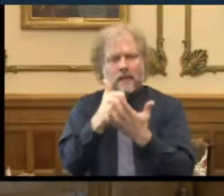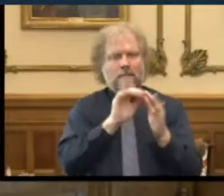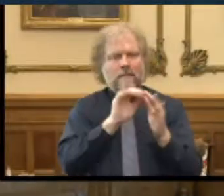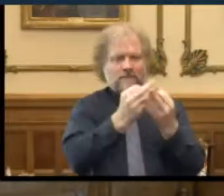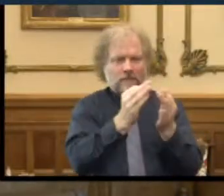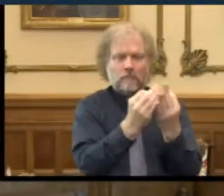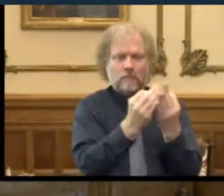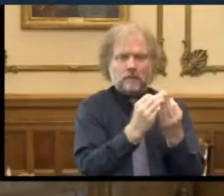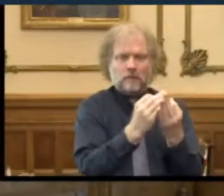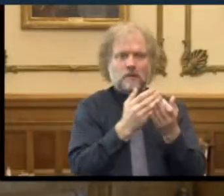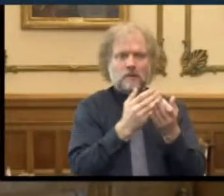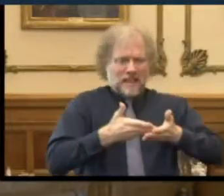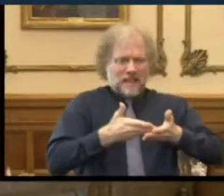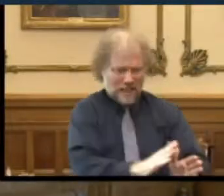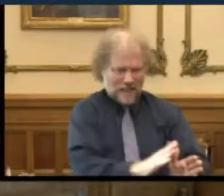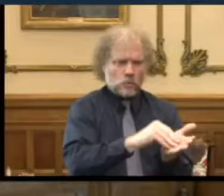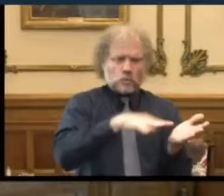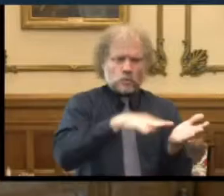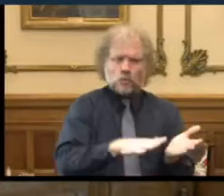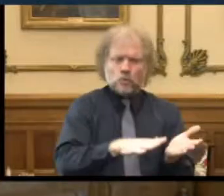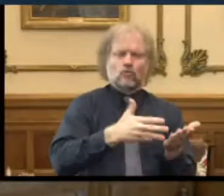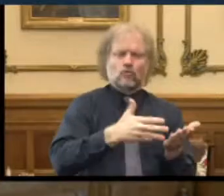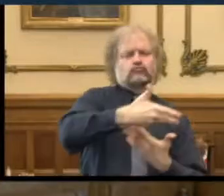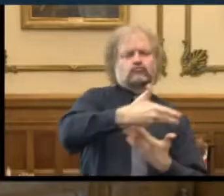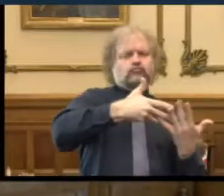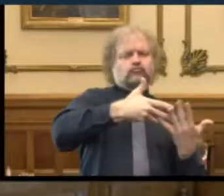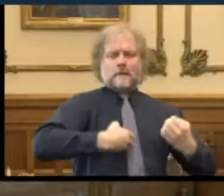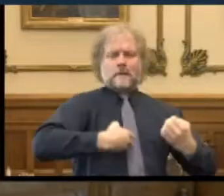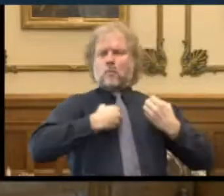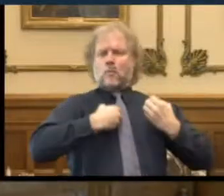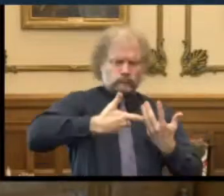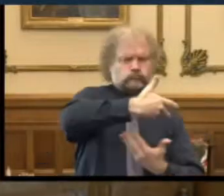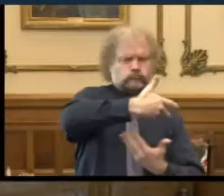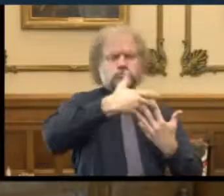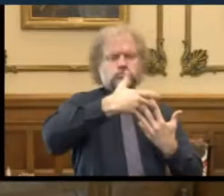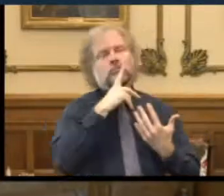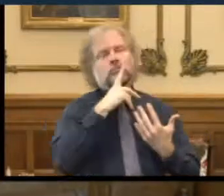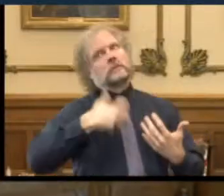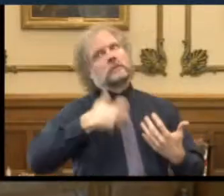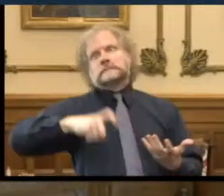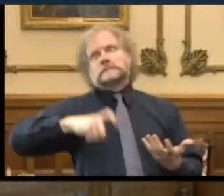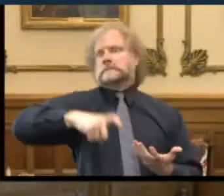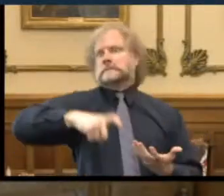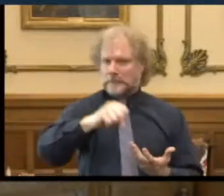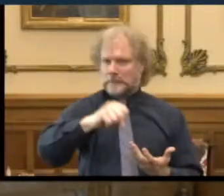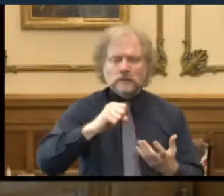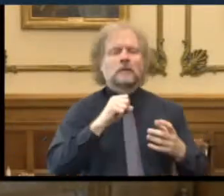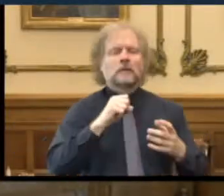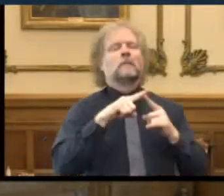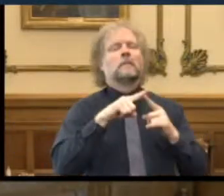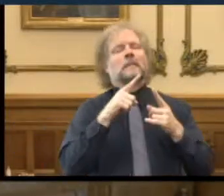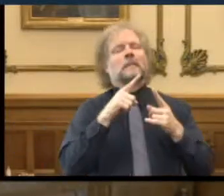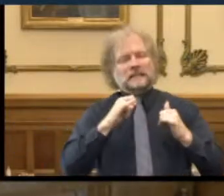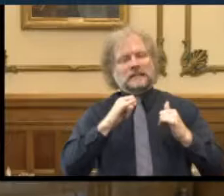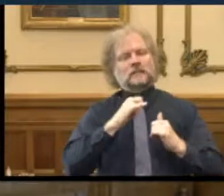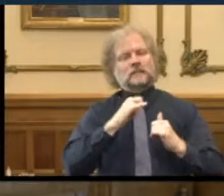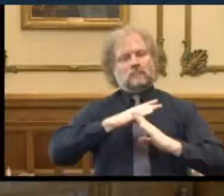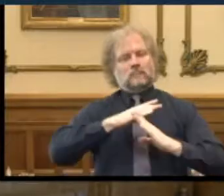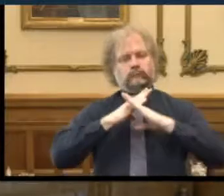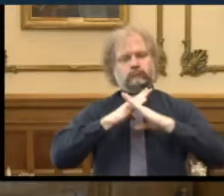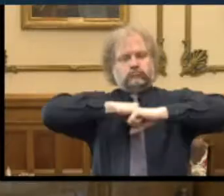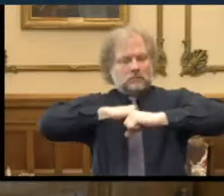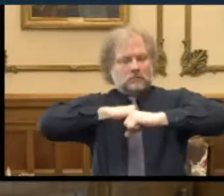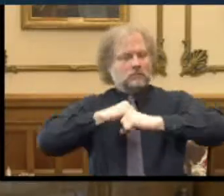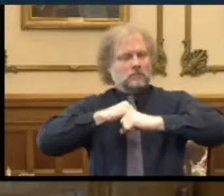still allow their students to have that social emotional interaction that they so desperately need, but still help to protect the spread